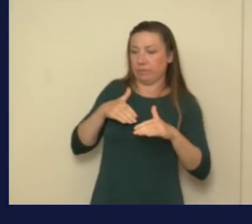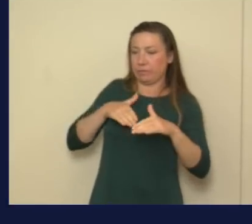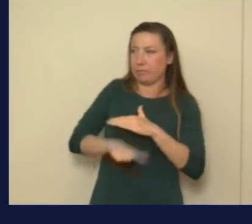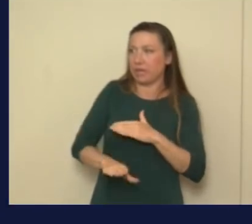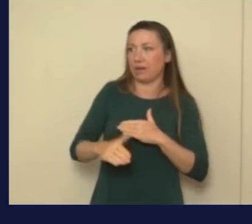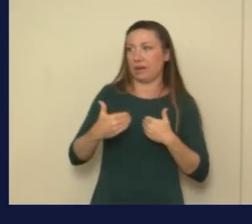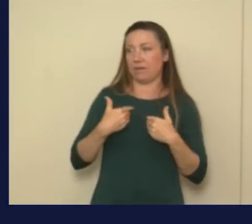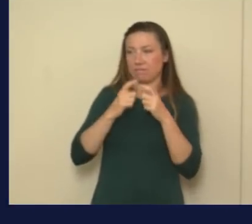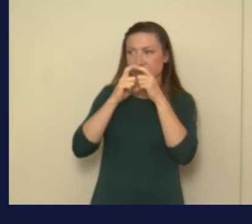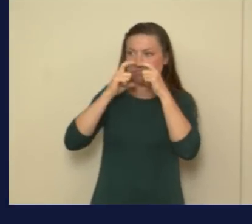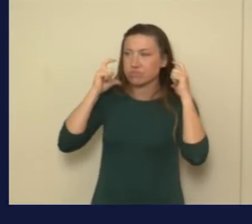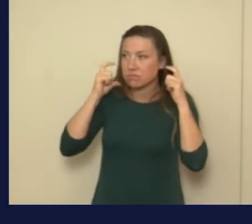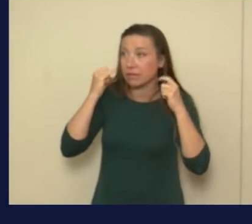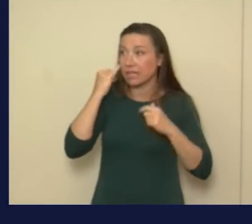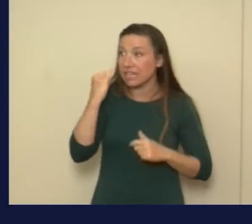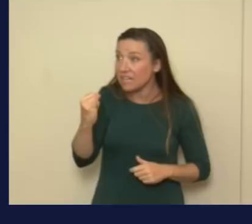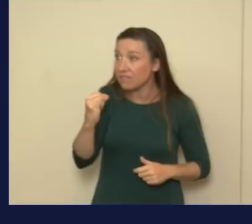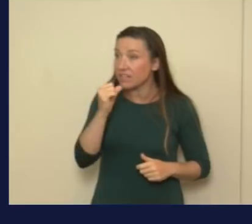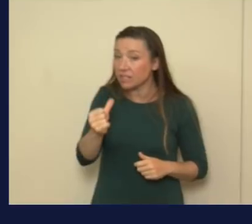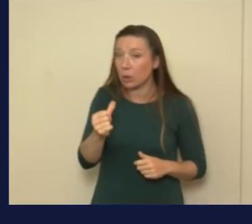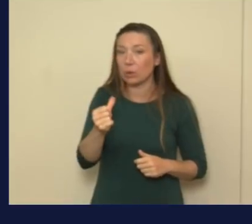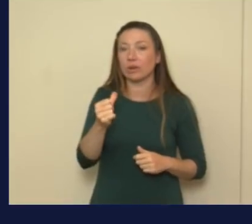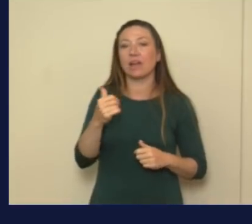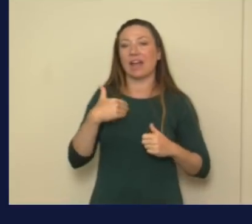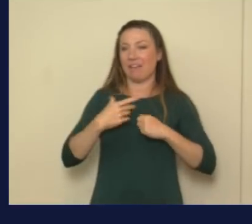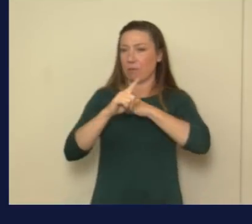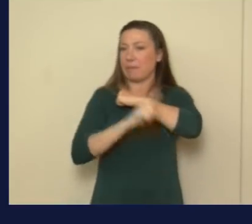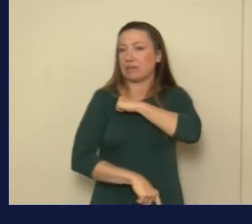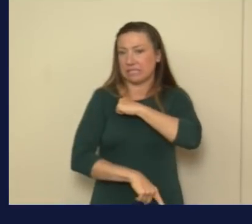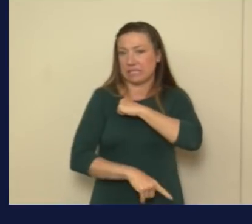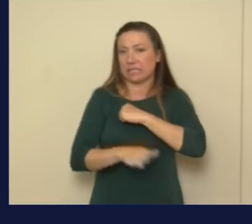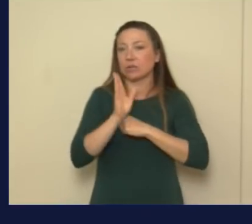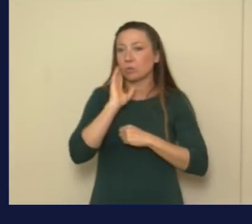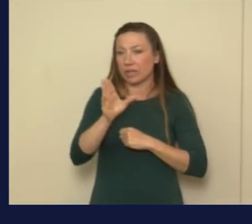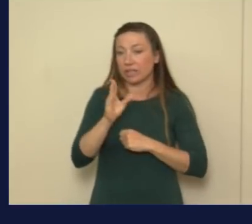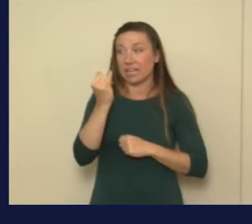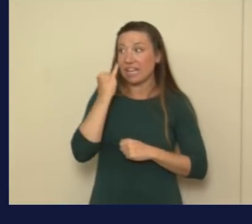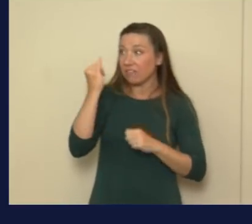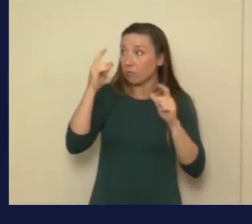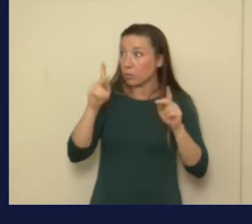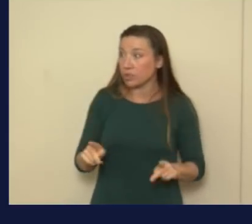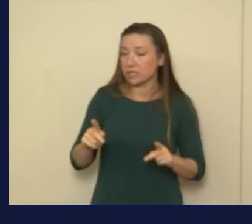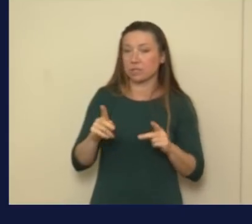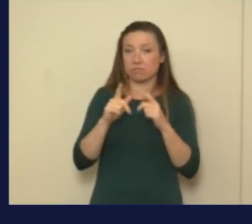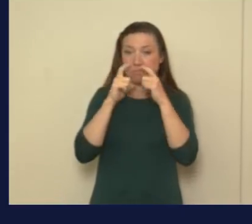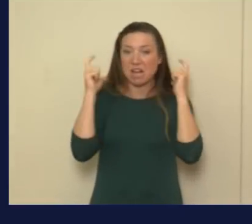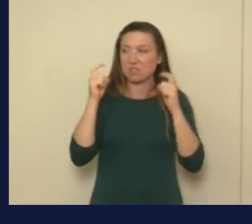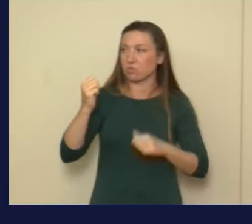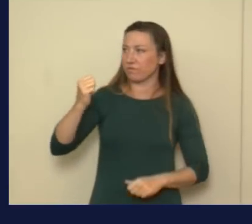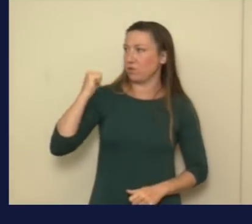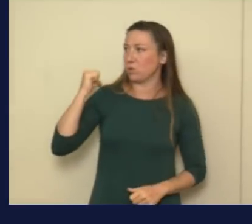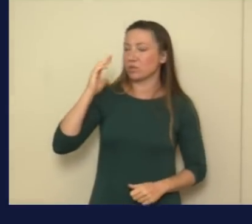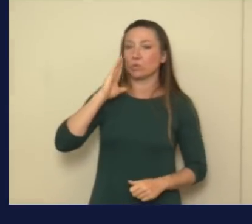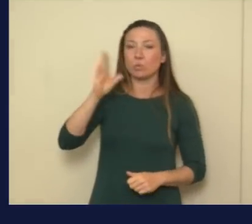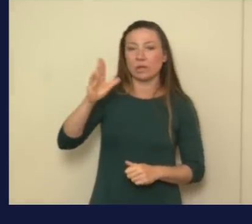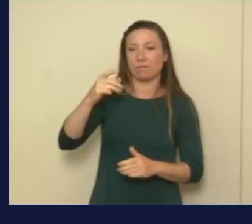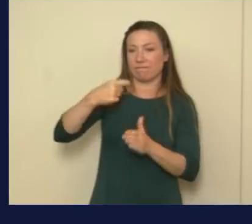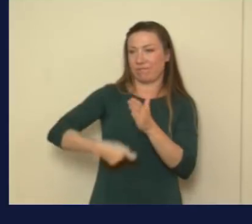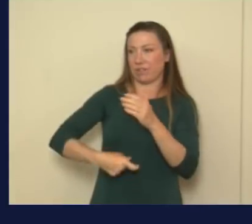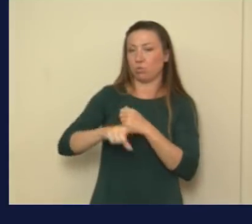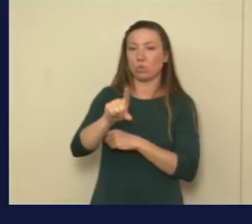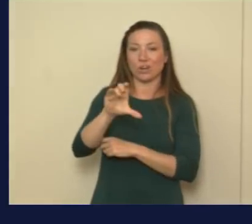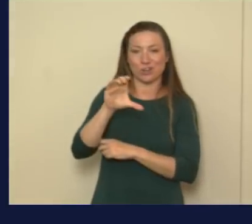the business. Violators putting our state at risk are subject to a $100 fine. In the same way,